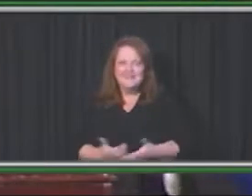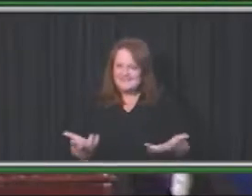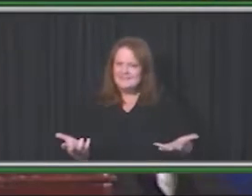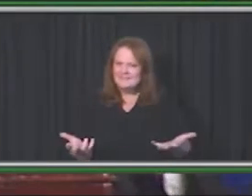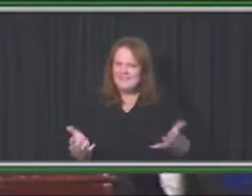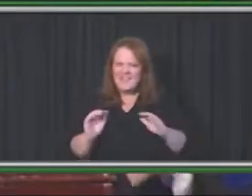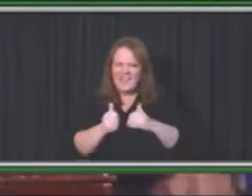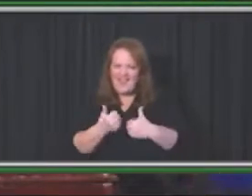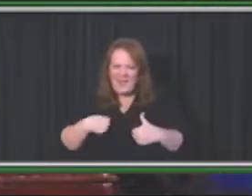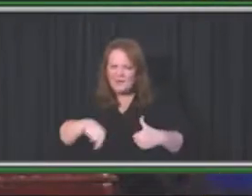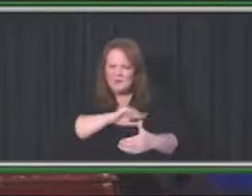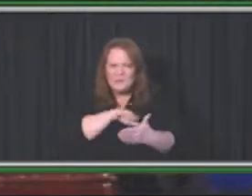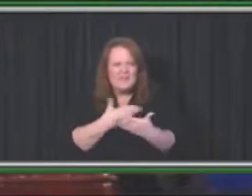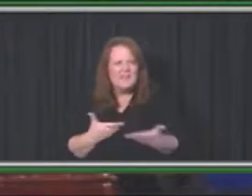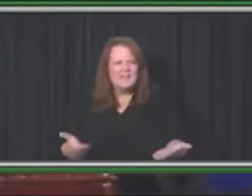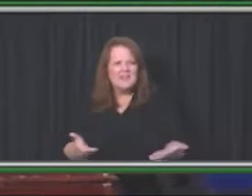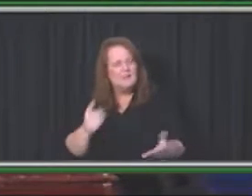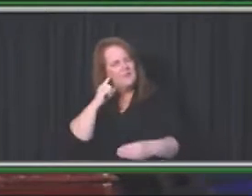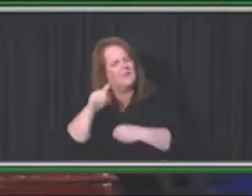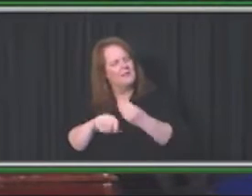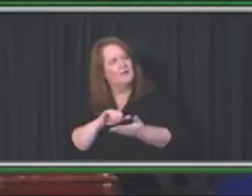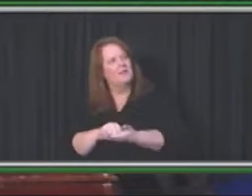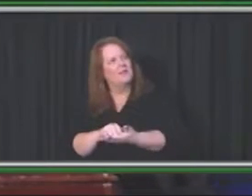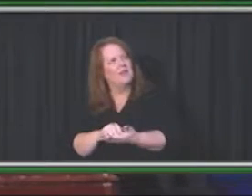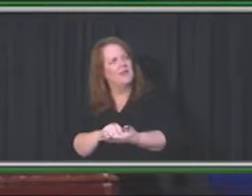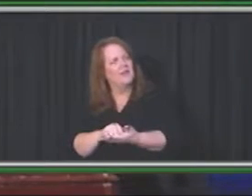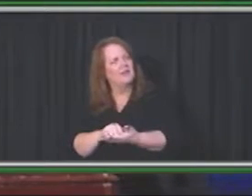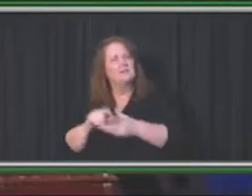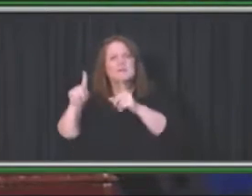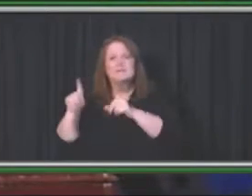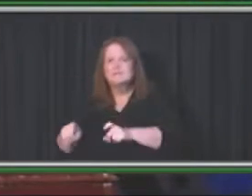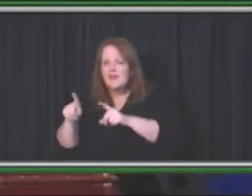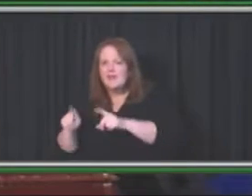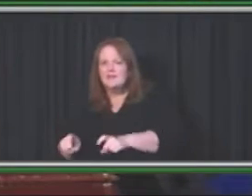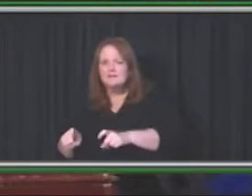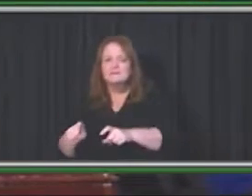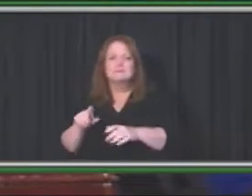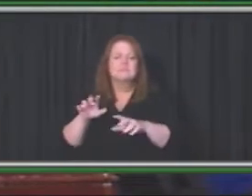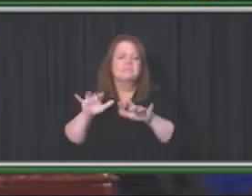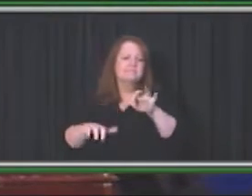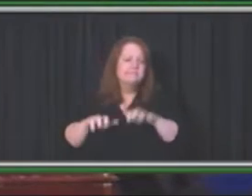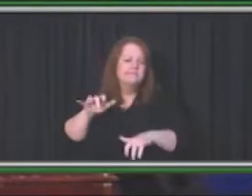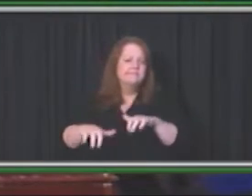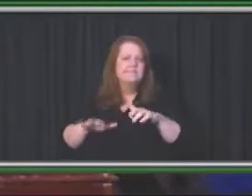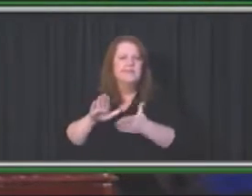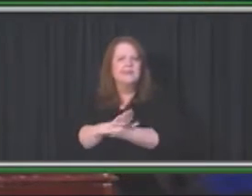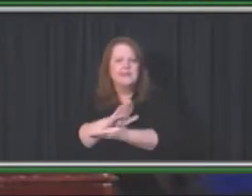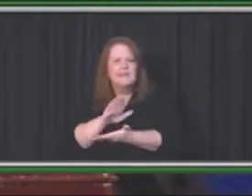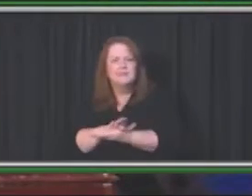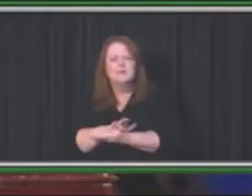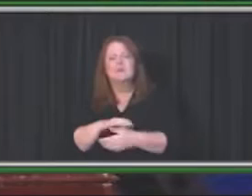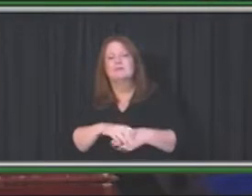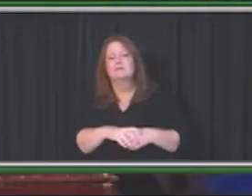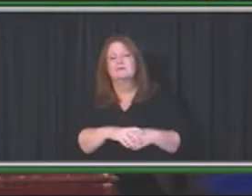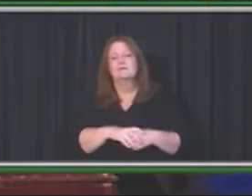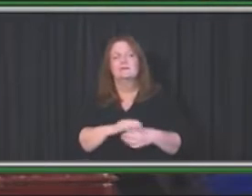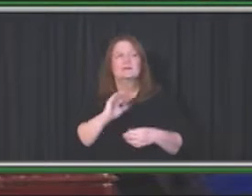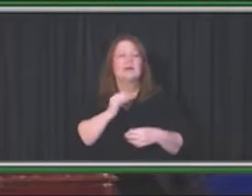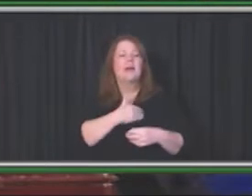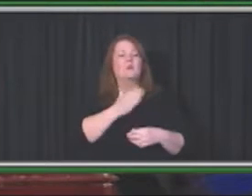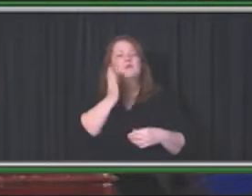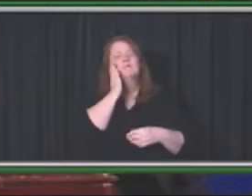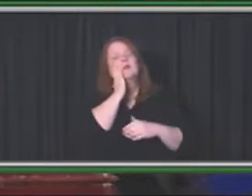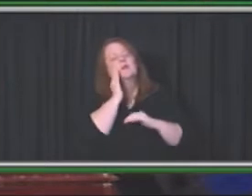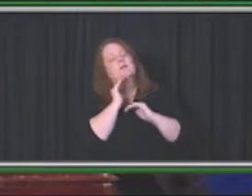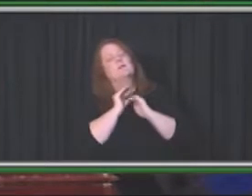How did we even get here? Think about it. All those tests, all those papers, all of those times our beds were so